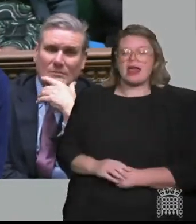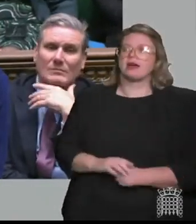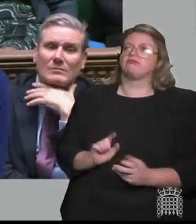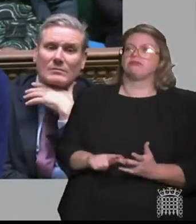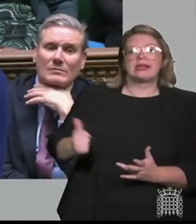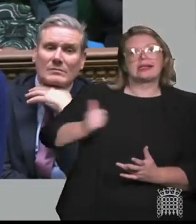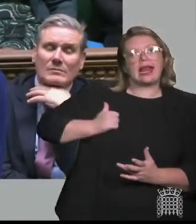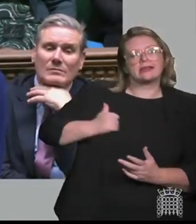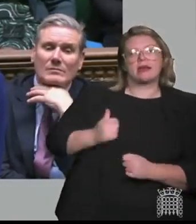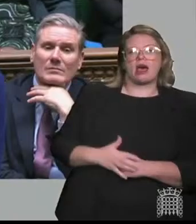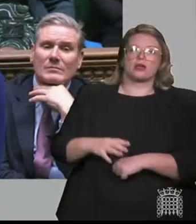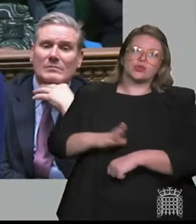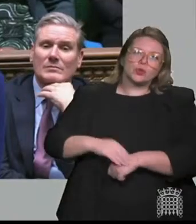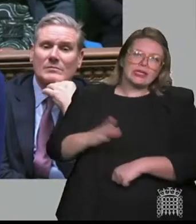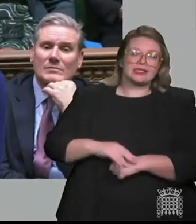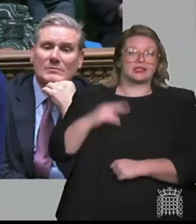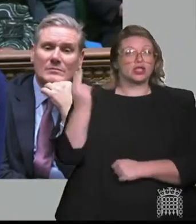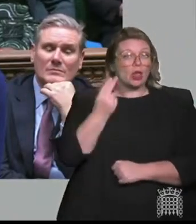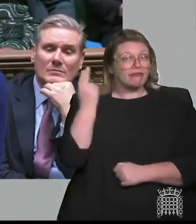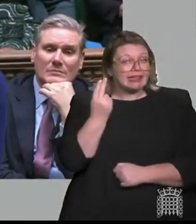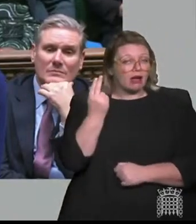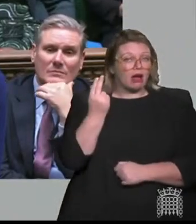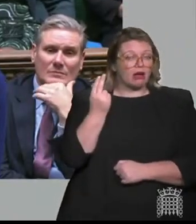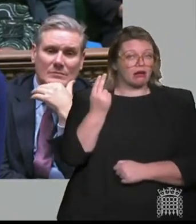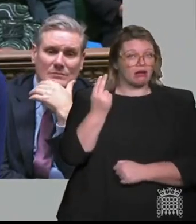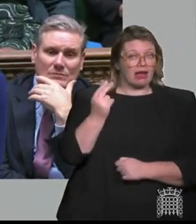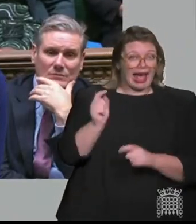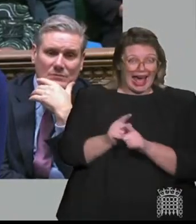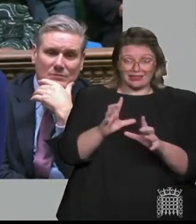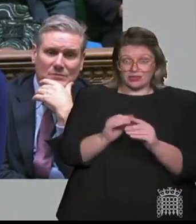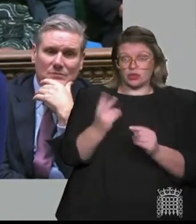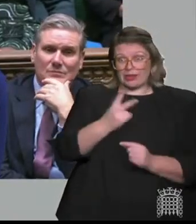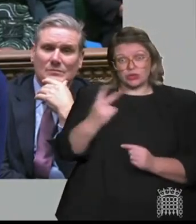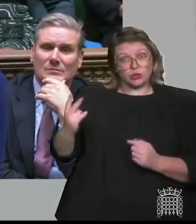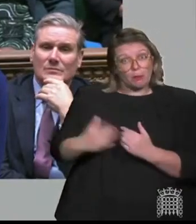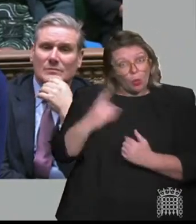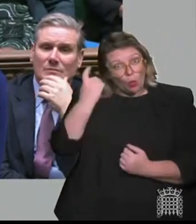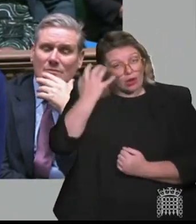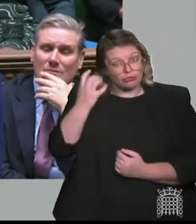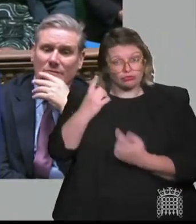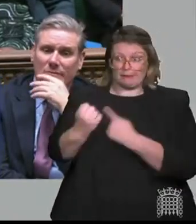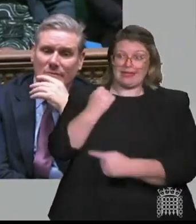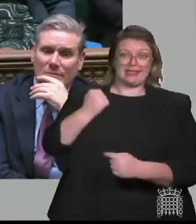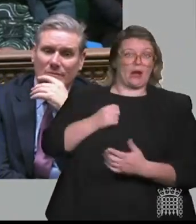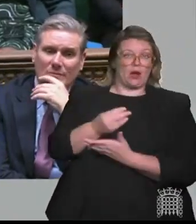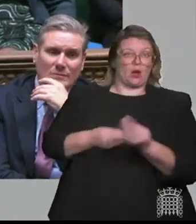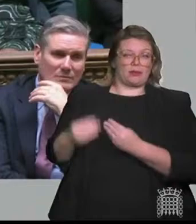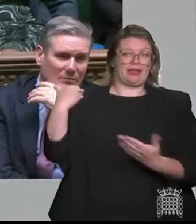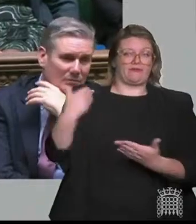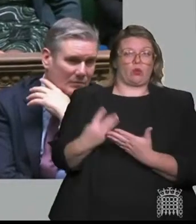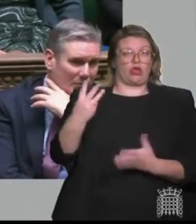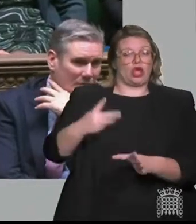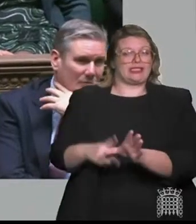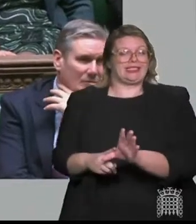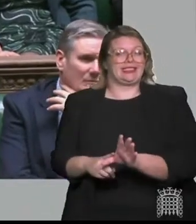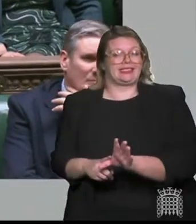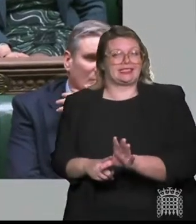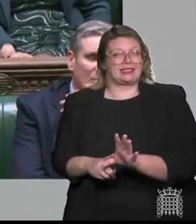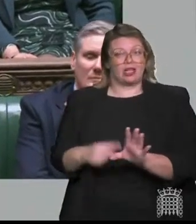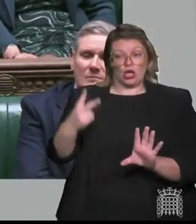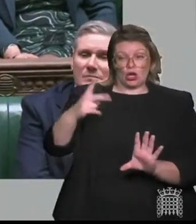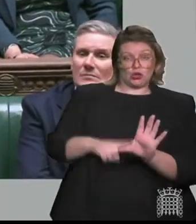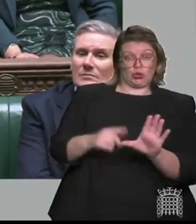Canada, Sweden, Slovenia and 22 others. In fact, over the next 2 years, no fewer